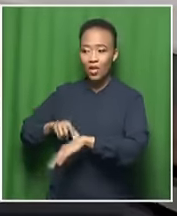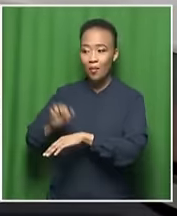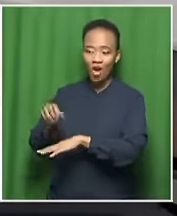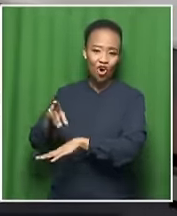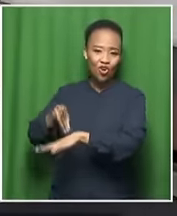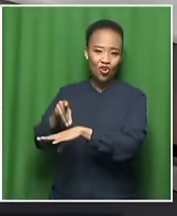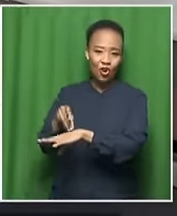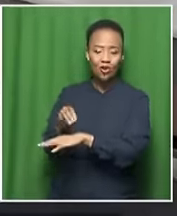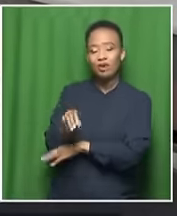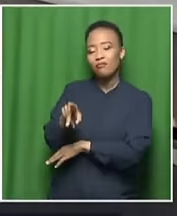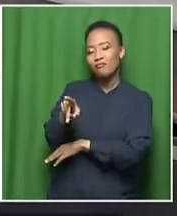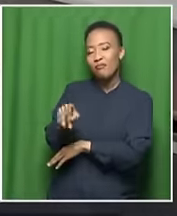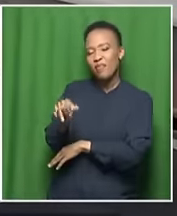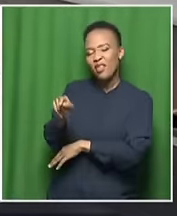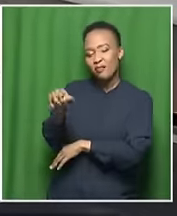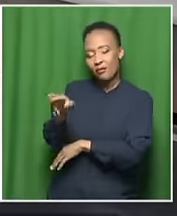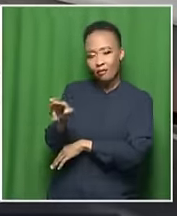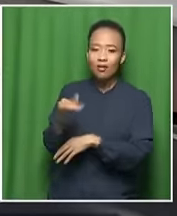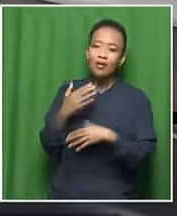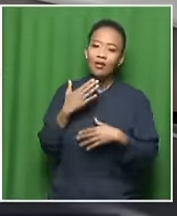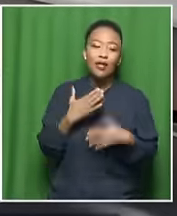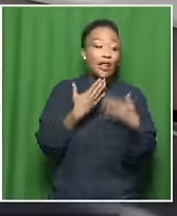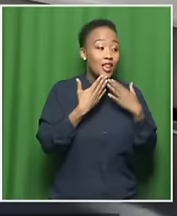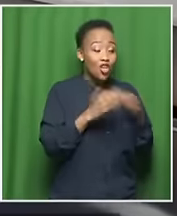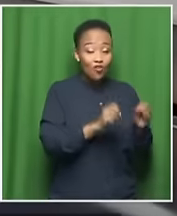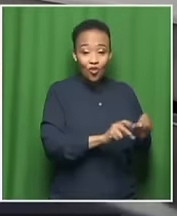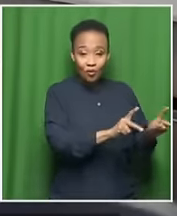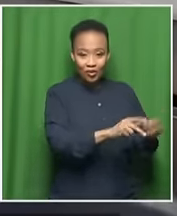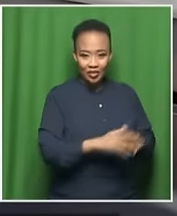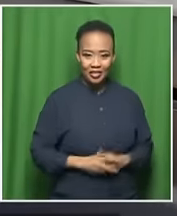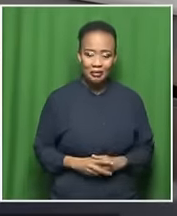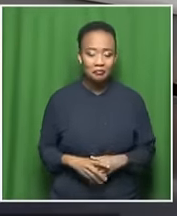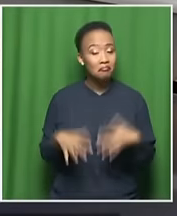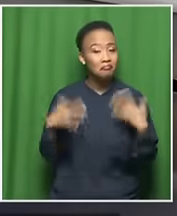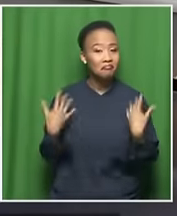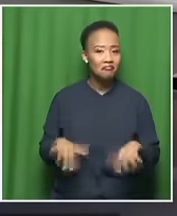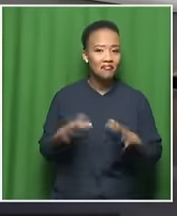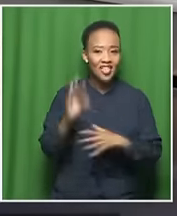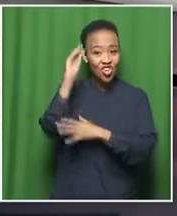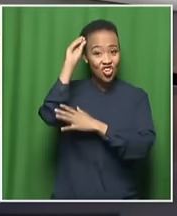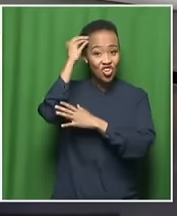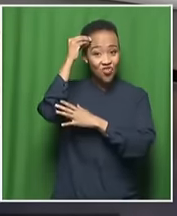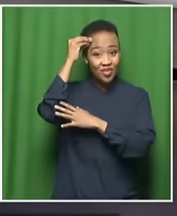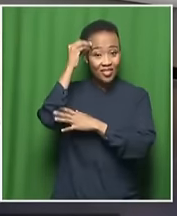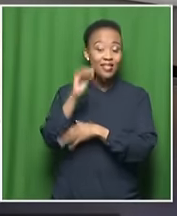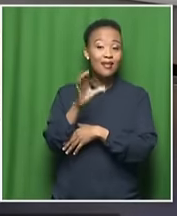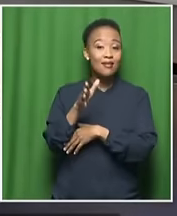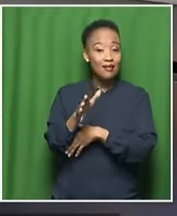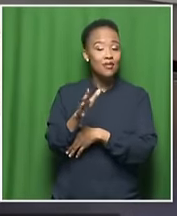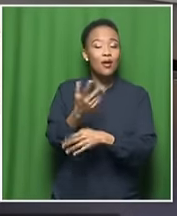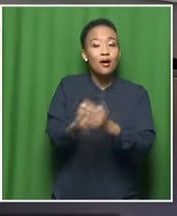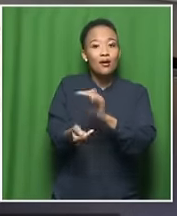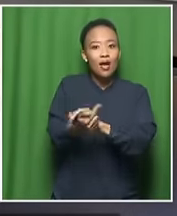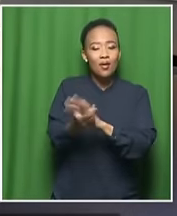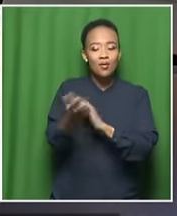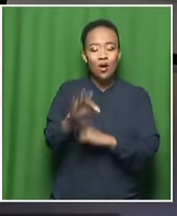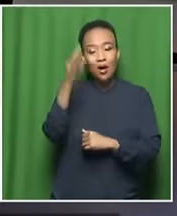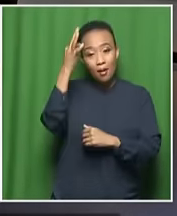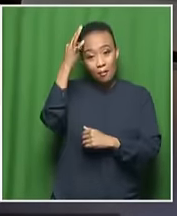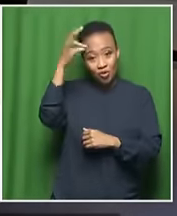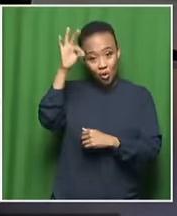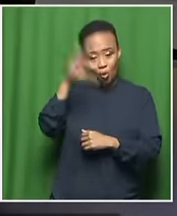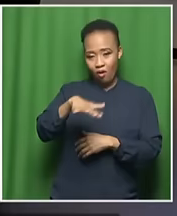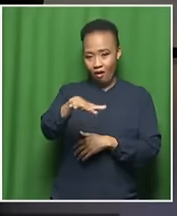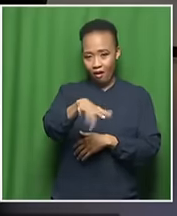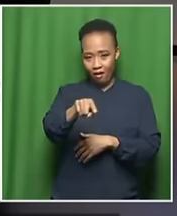Morning Live. Thank you, and thank you for the opportunity. So it was an interesting one in Pretoria at Hartveld Arena, but let me just